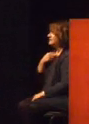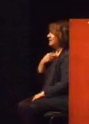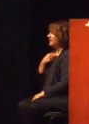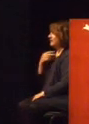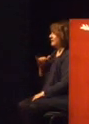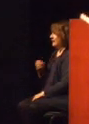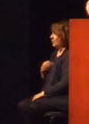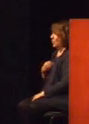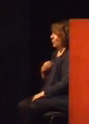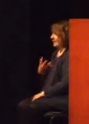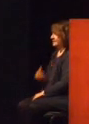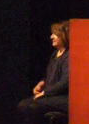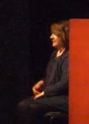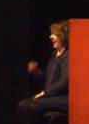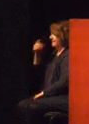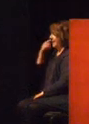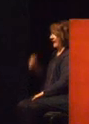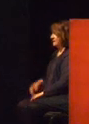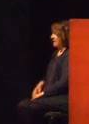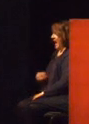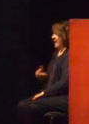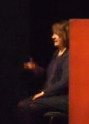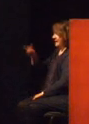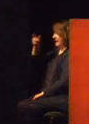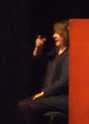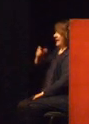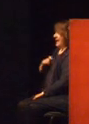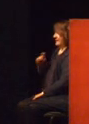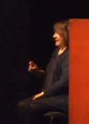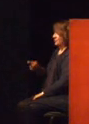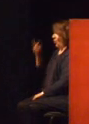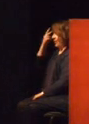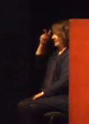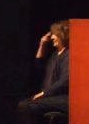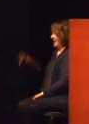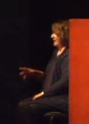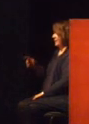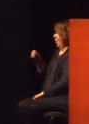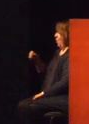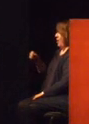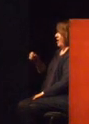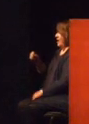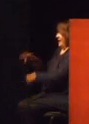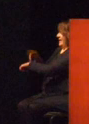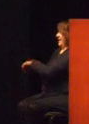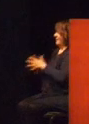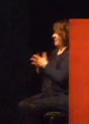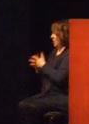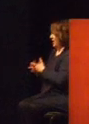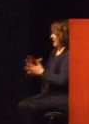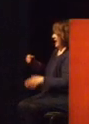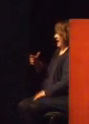white and black and Hispanic or Latinx and Asian American and Native, and white